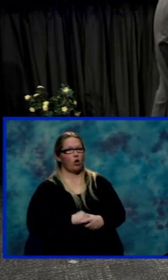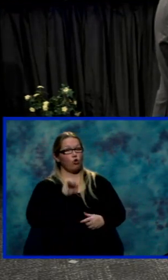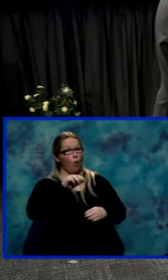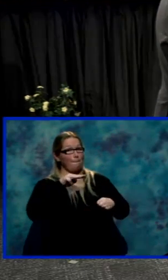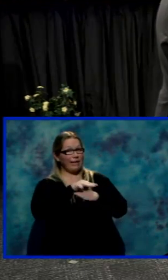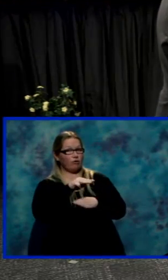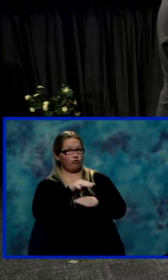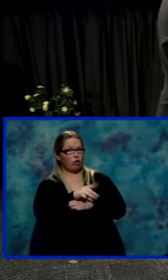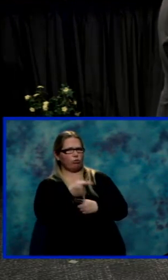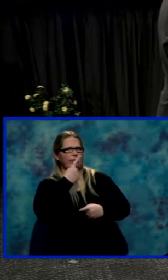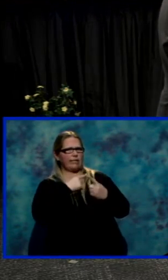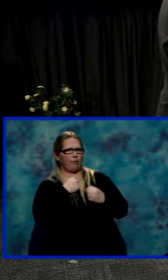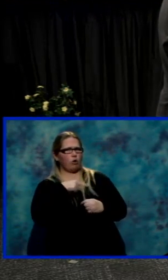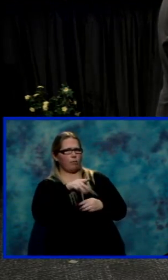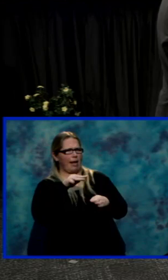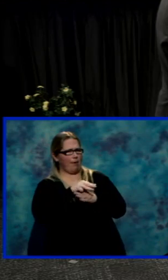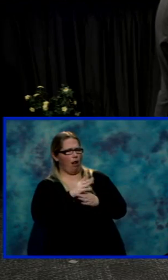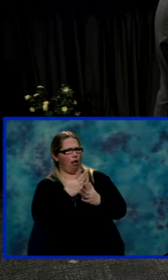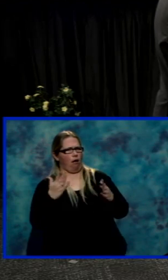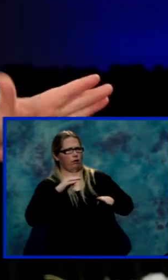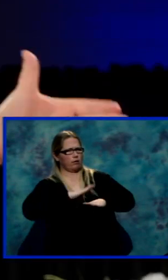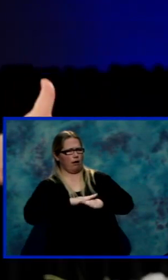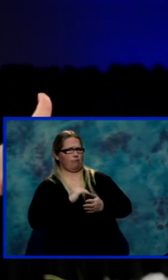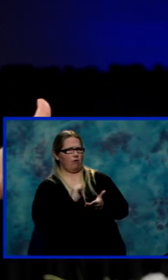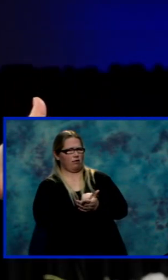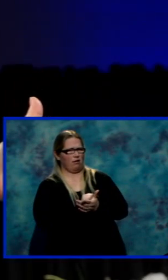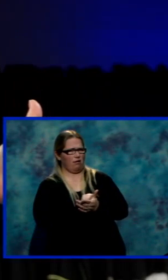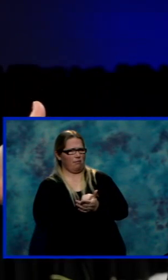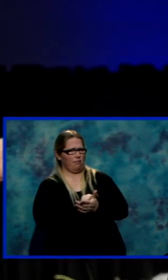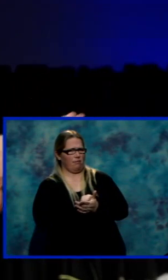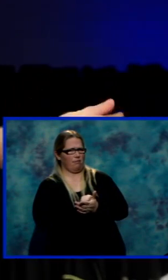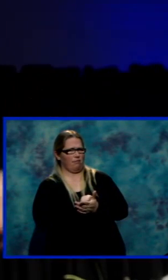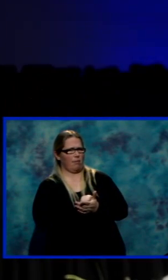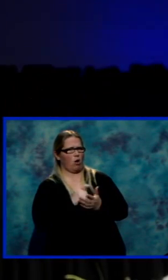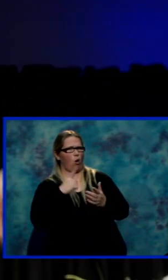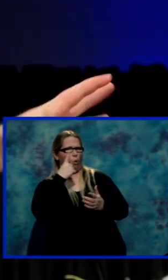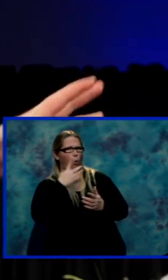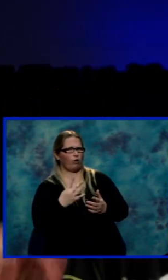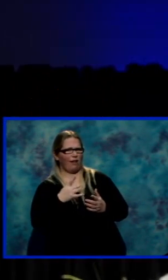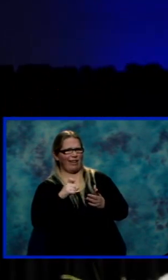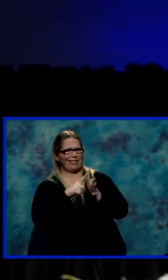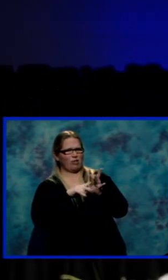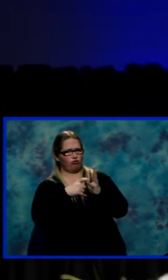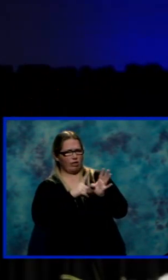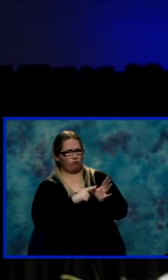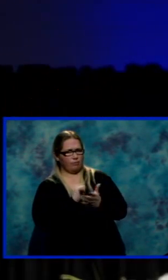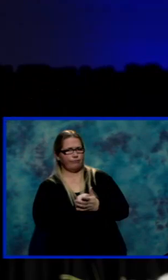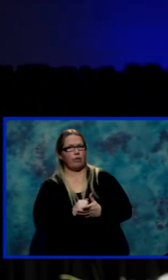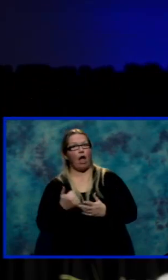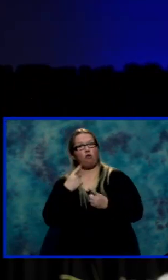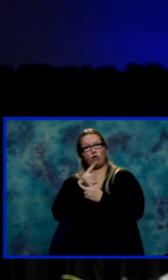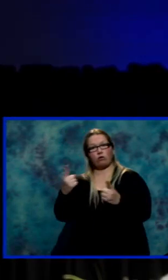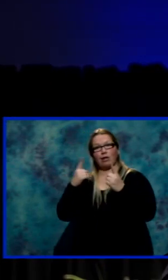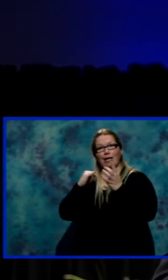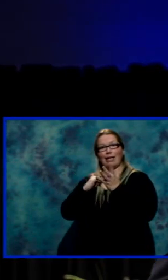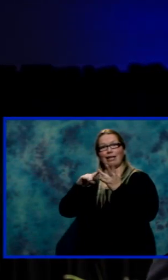ministry. You were telling me you've been in the ministry a long time, over a quarter of a century. Yes. Tell us a bit about where you've been, what you've done. So I graduated from